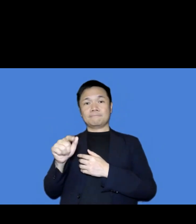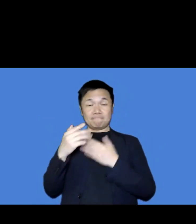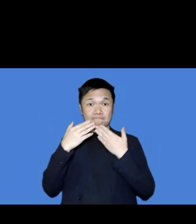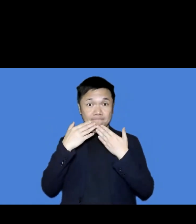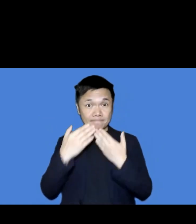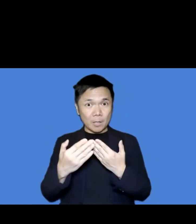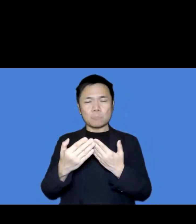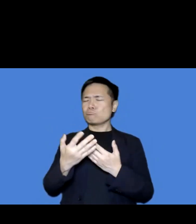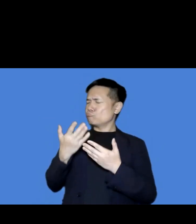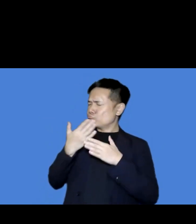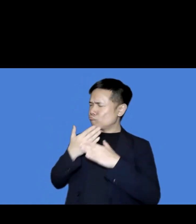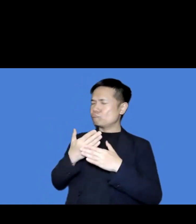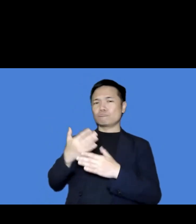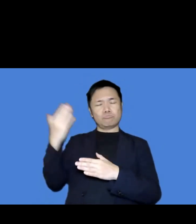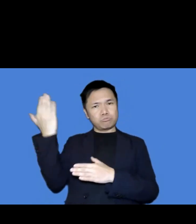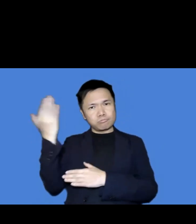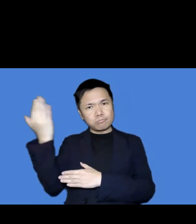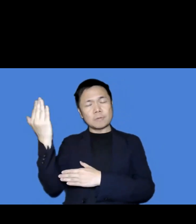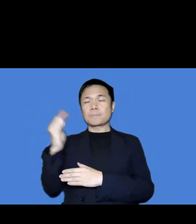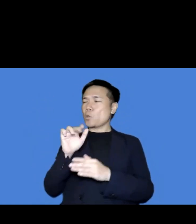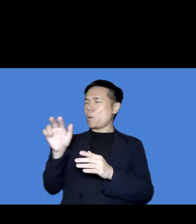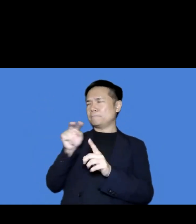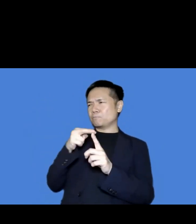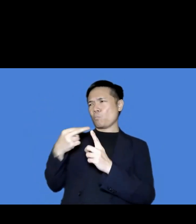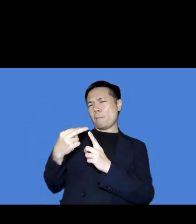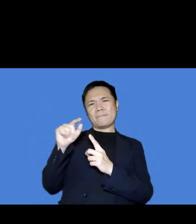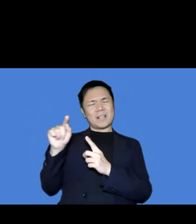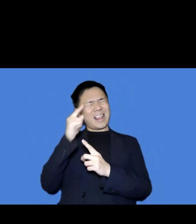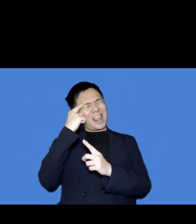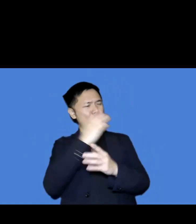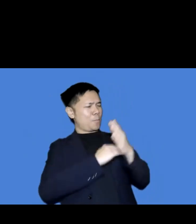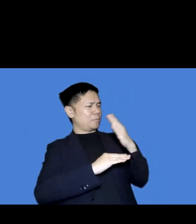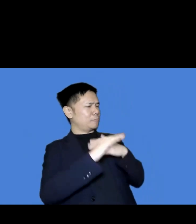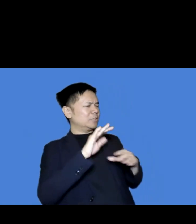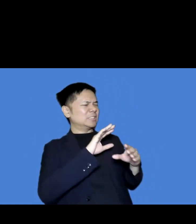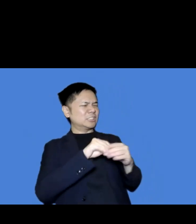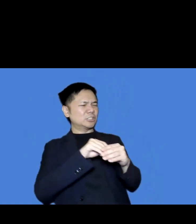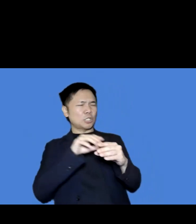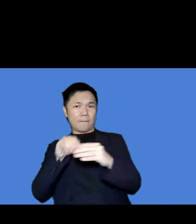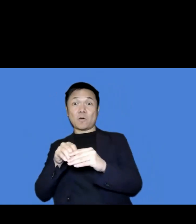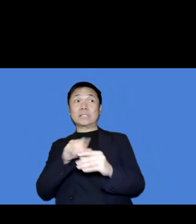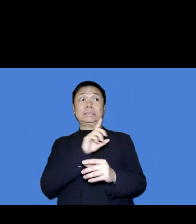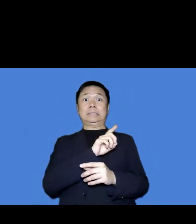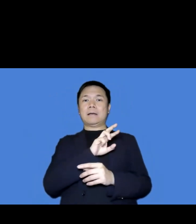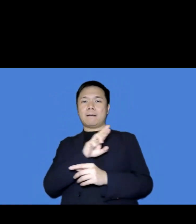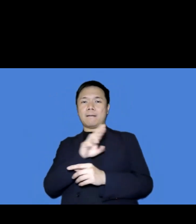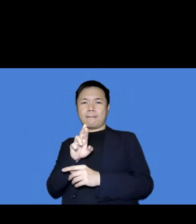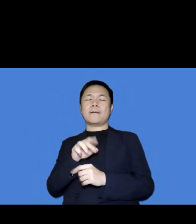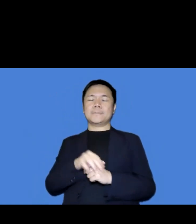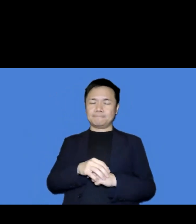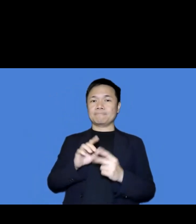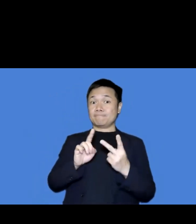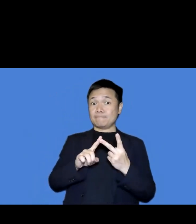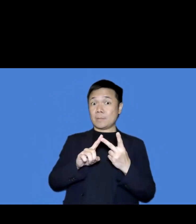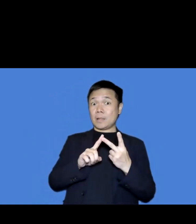the important aspect of disability inclusive disaster preparedness, as well as